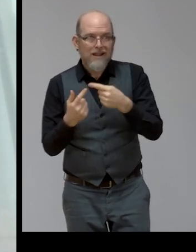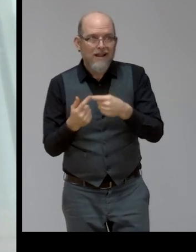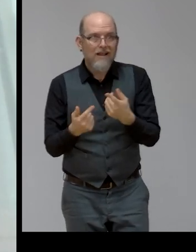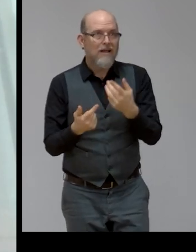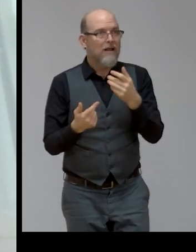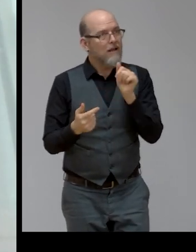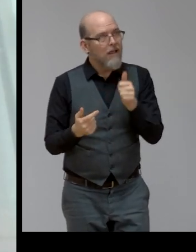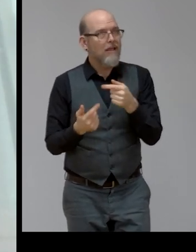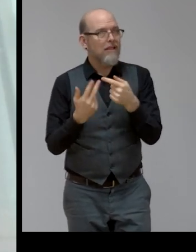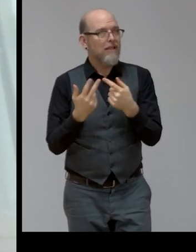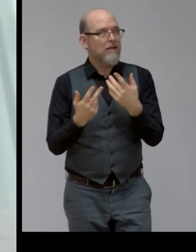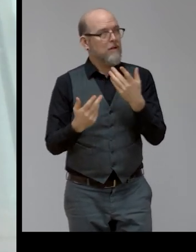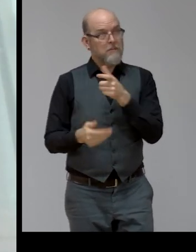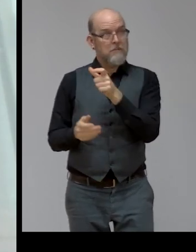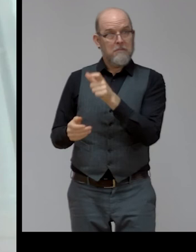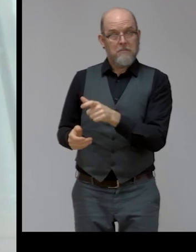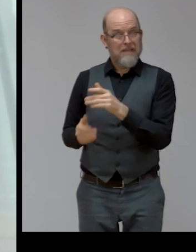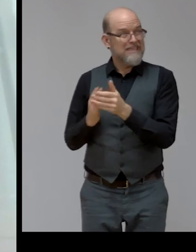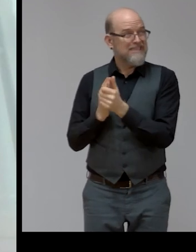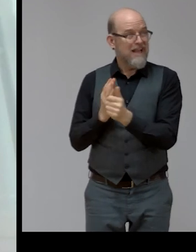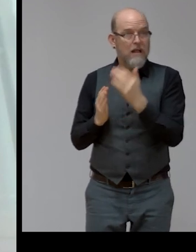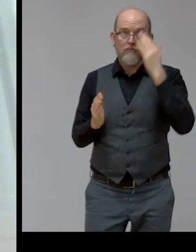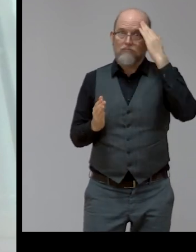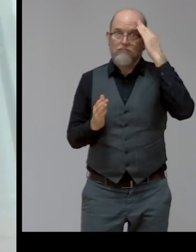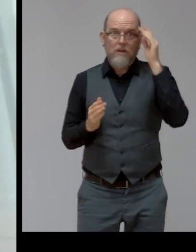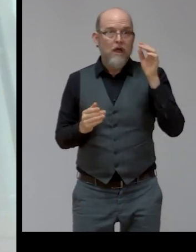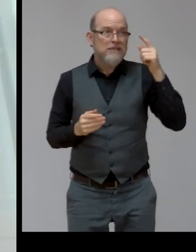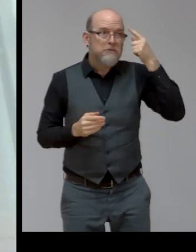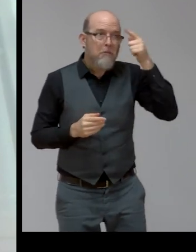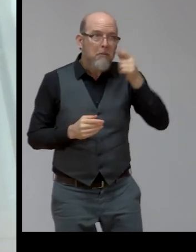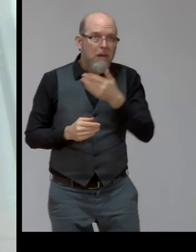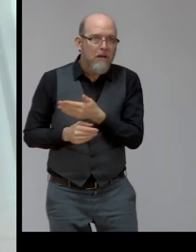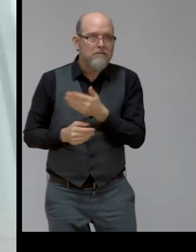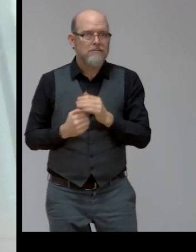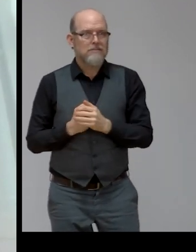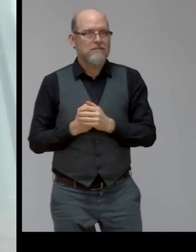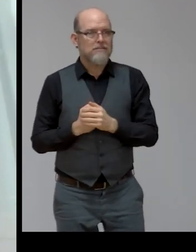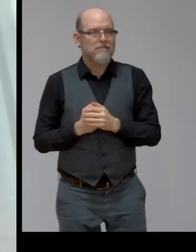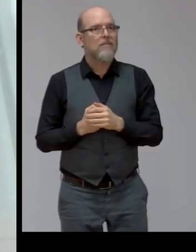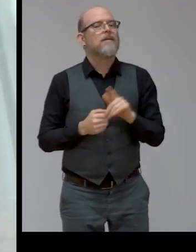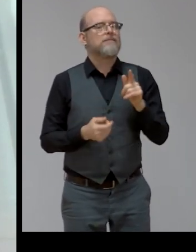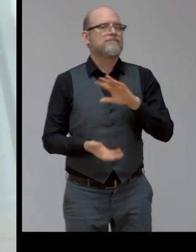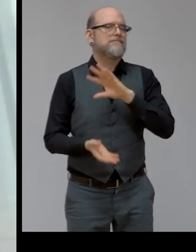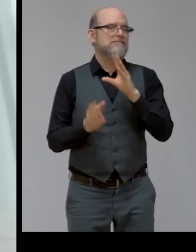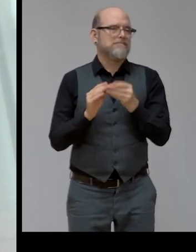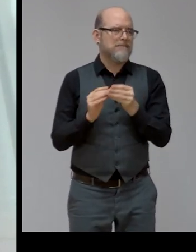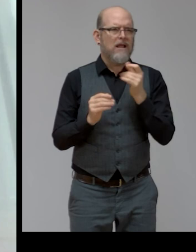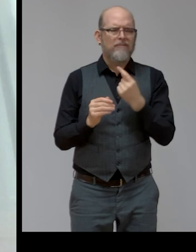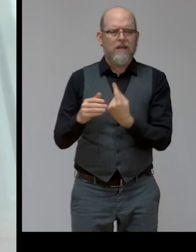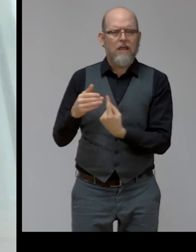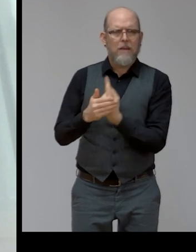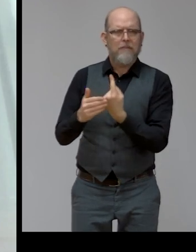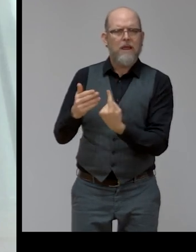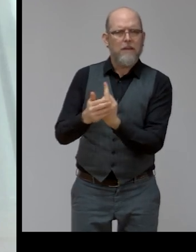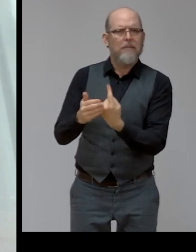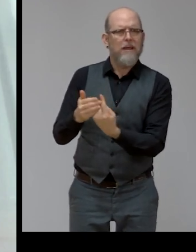of their capabilities and the fact that in most cases they only need an additional